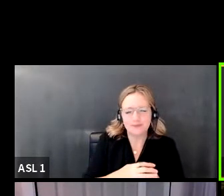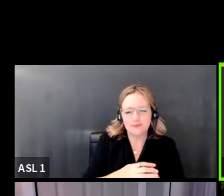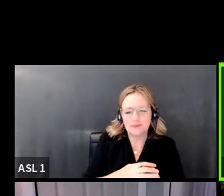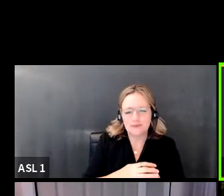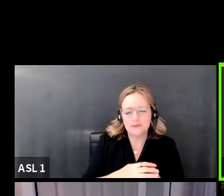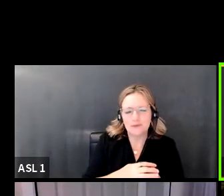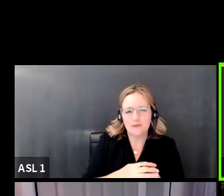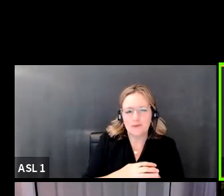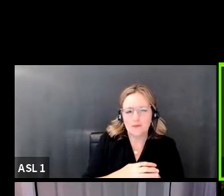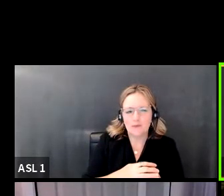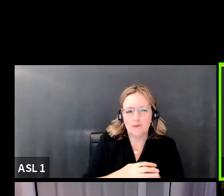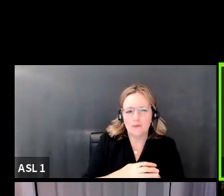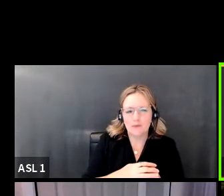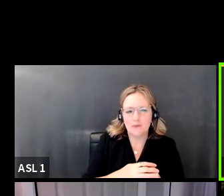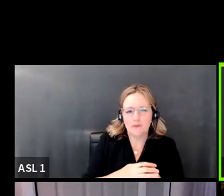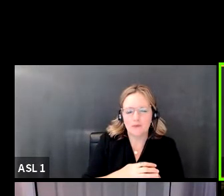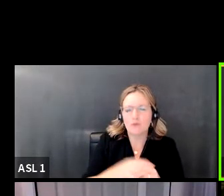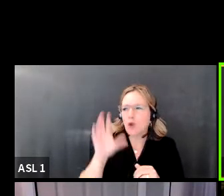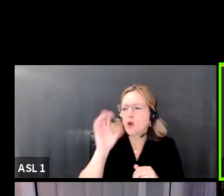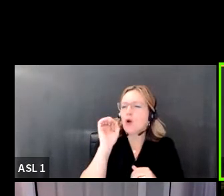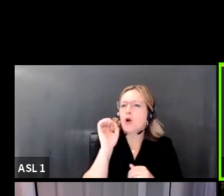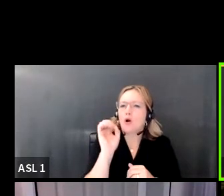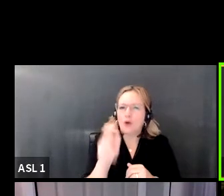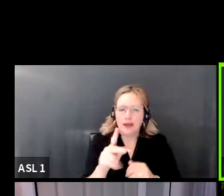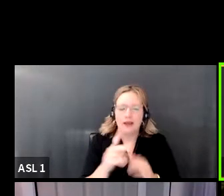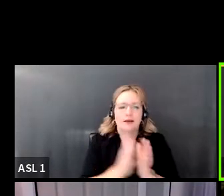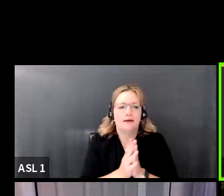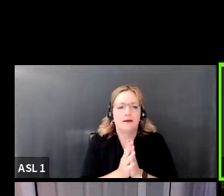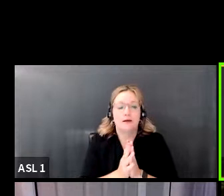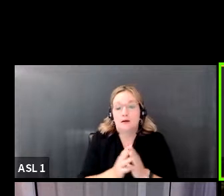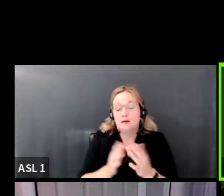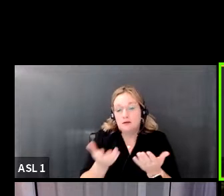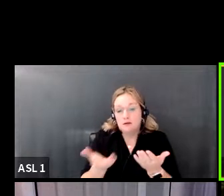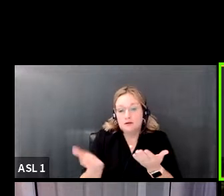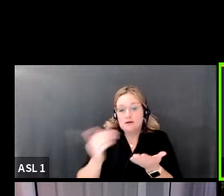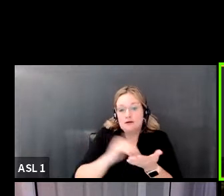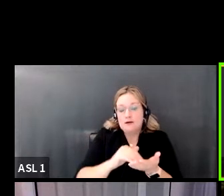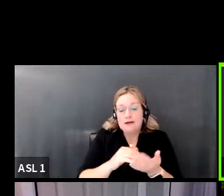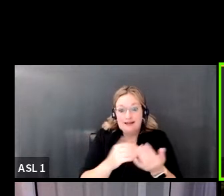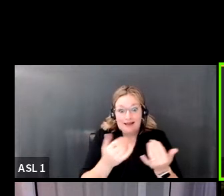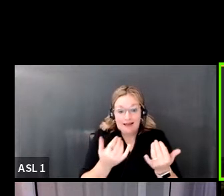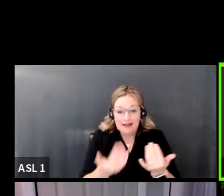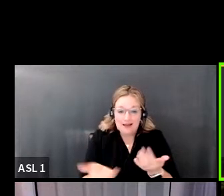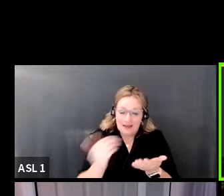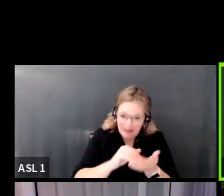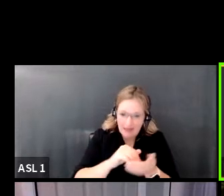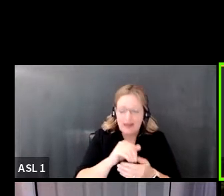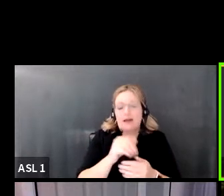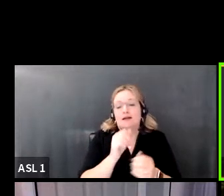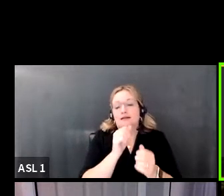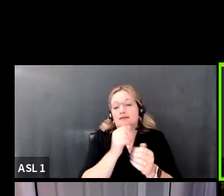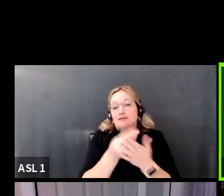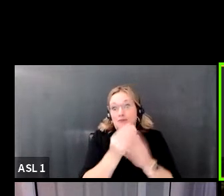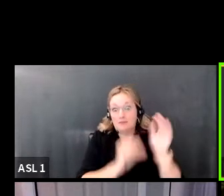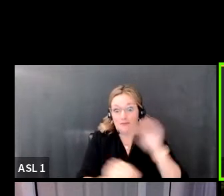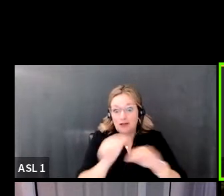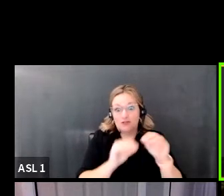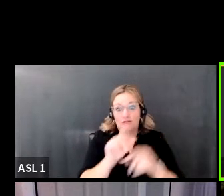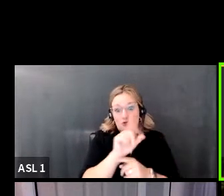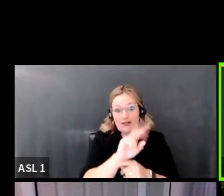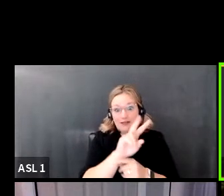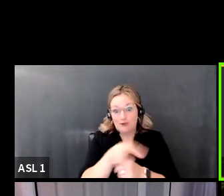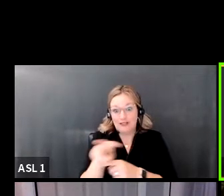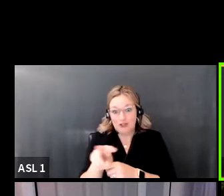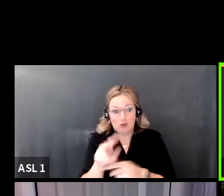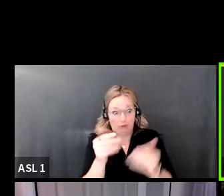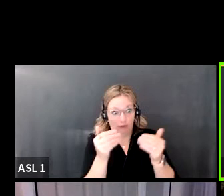i will read i will reiterate that we are in the midst of passing of the budget for 2022 your suggestion